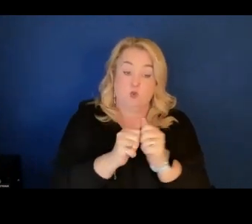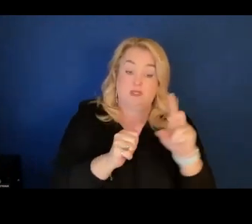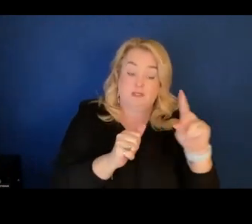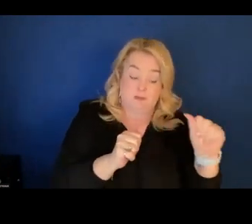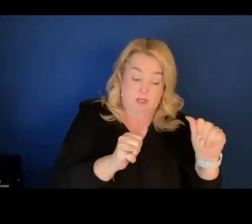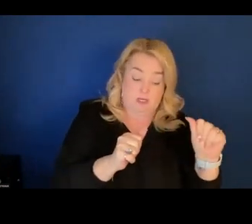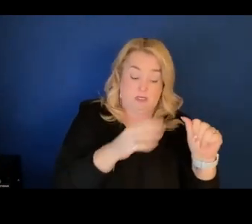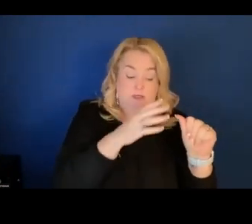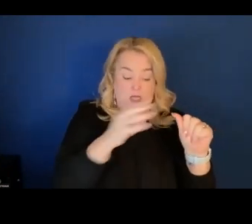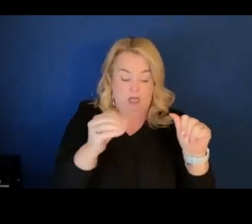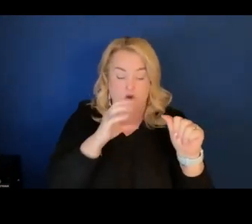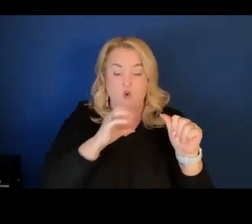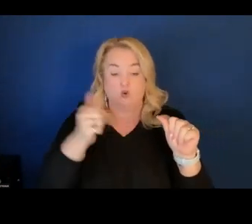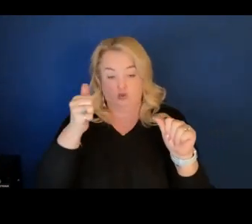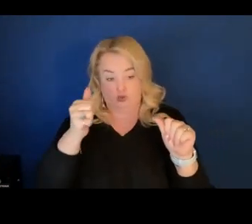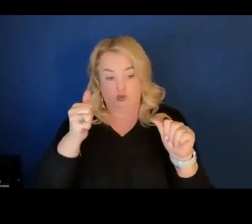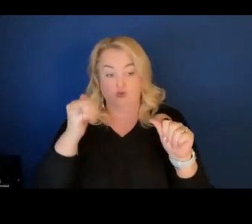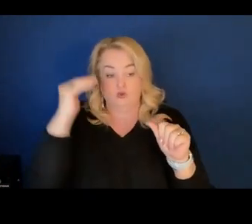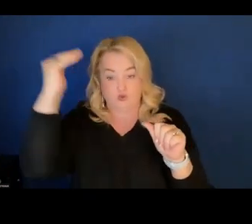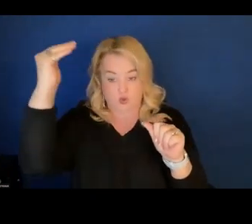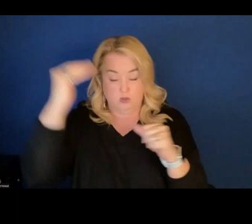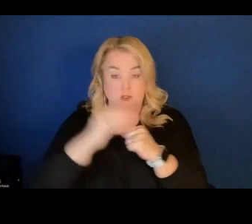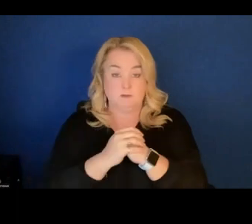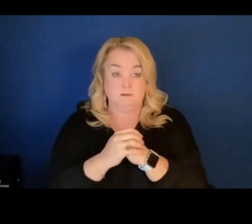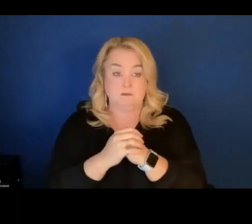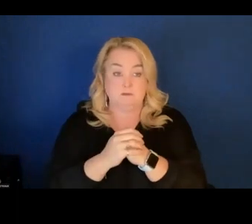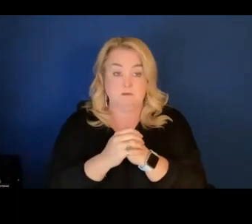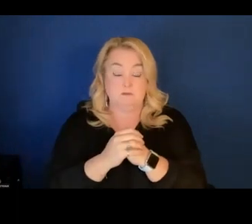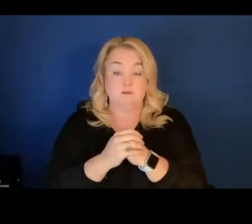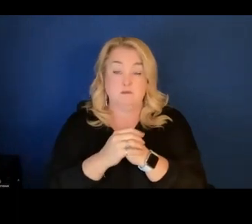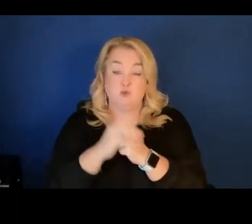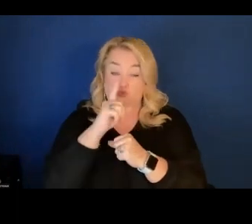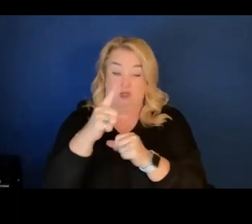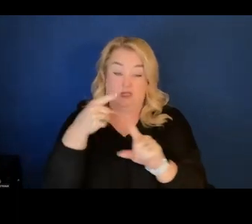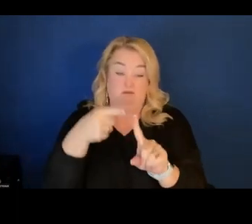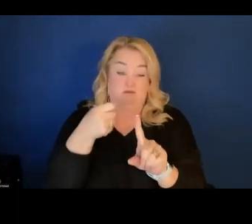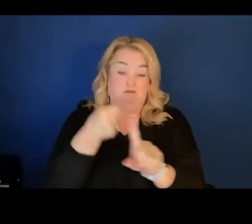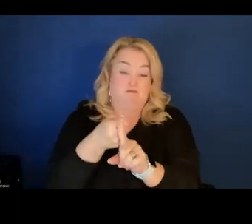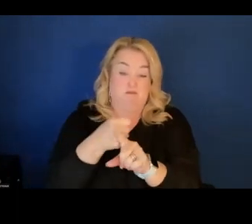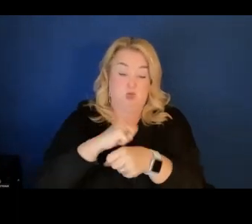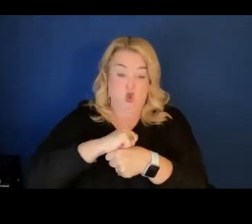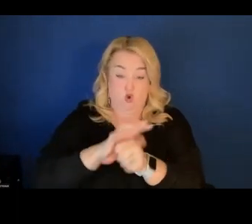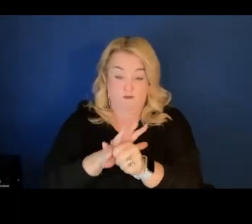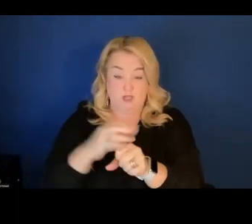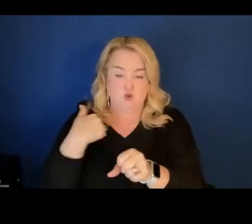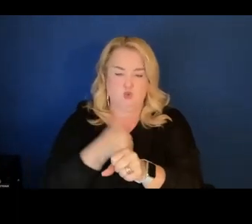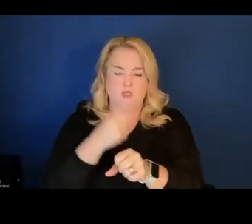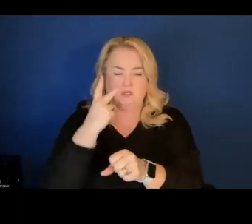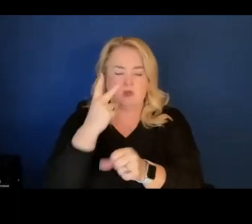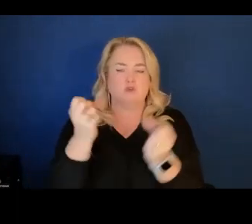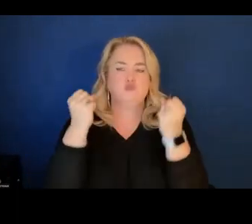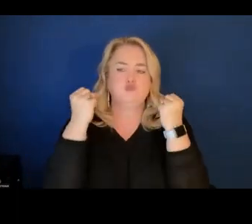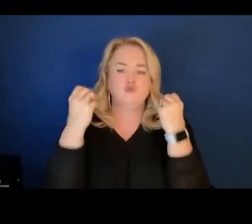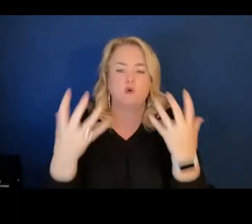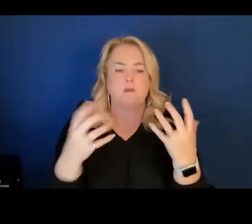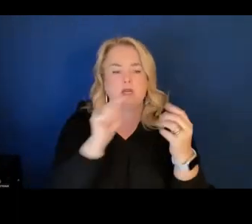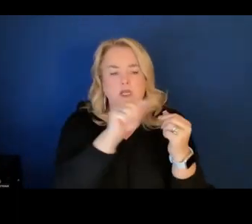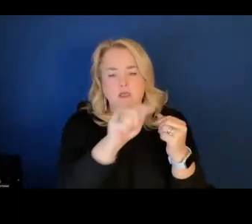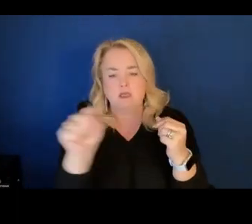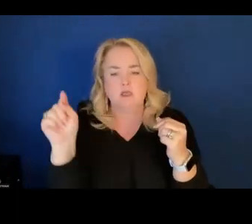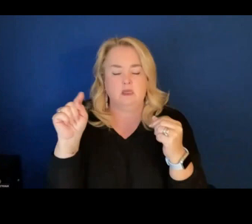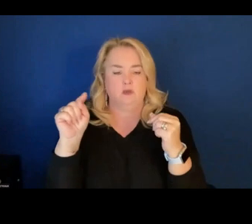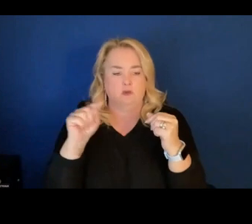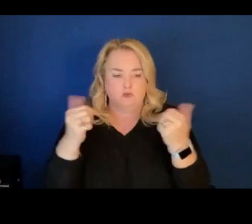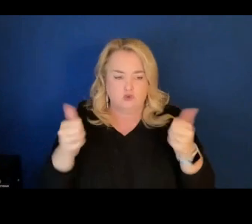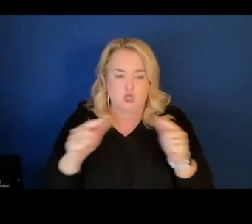disabilities and older adults. Now, as I said, at the height of COVID, we saw so many organizations and agencies elevating